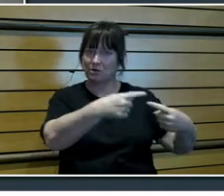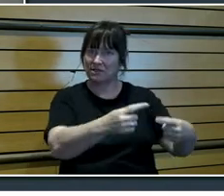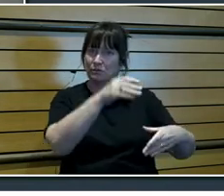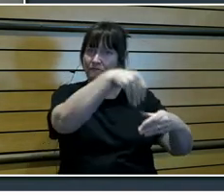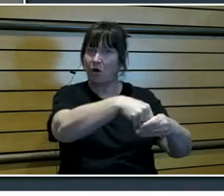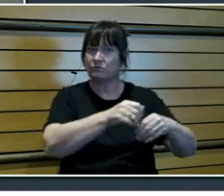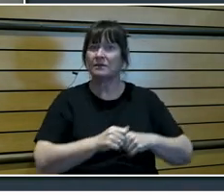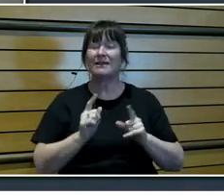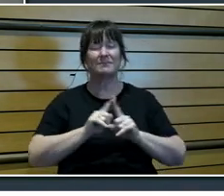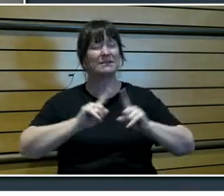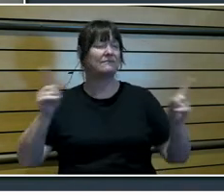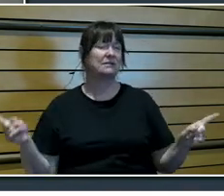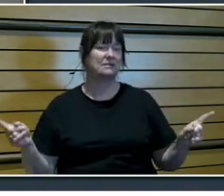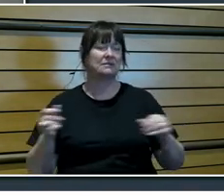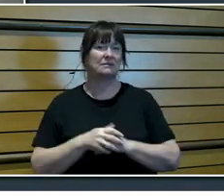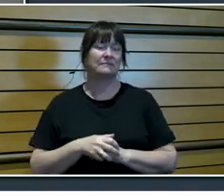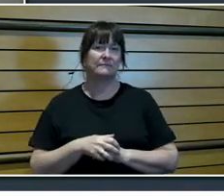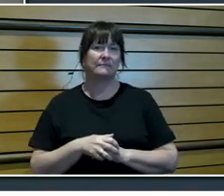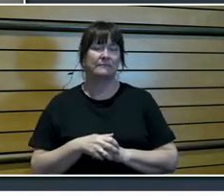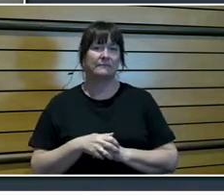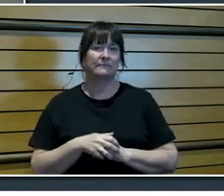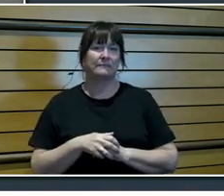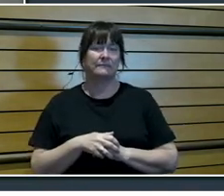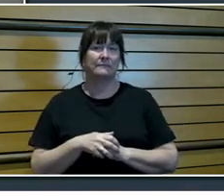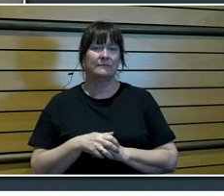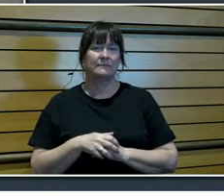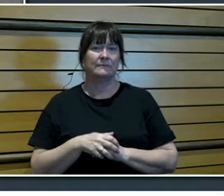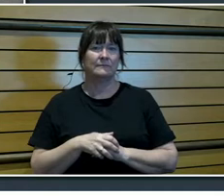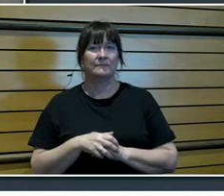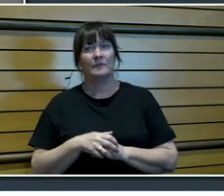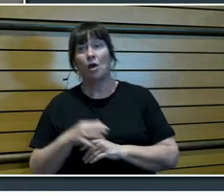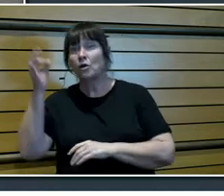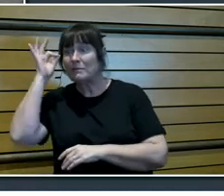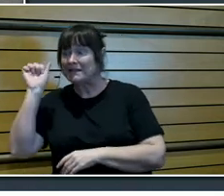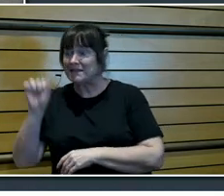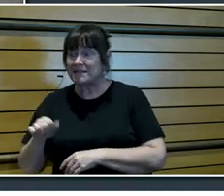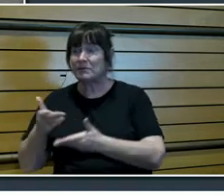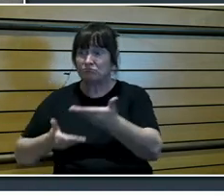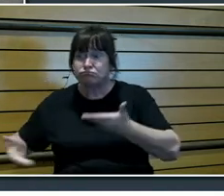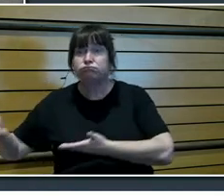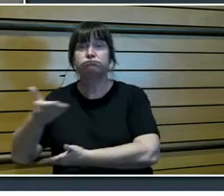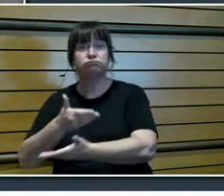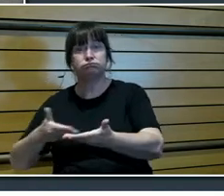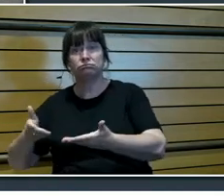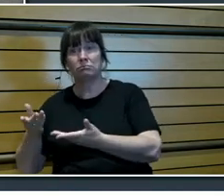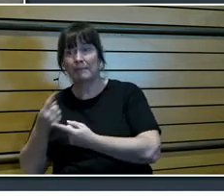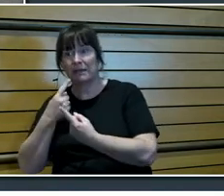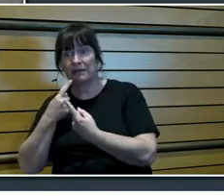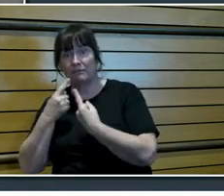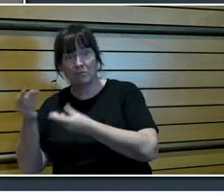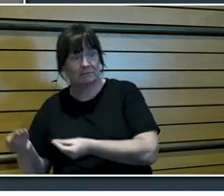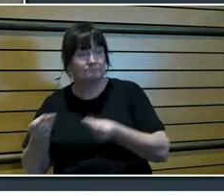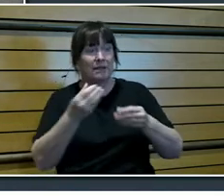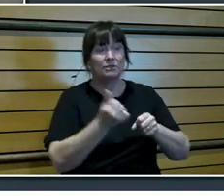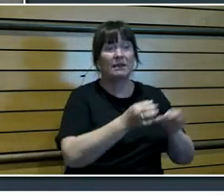that's a real big difference. Although we can speak on committees, that may inform decisions, but you're